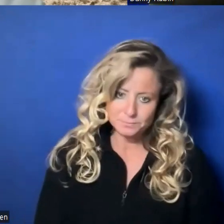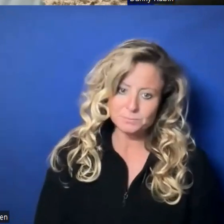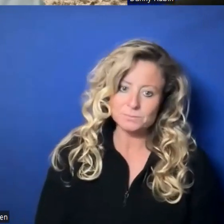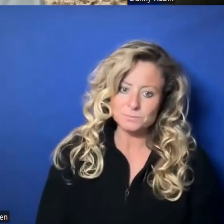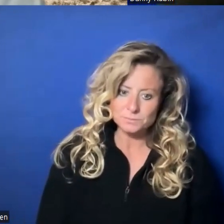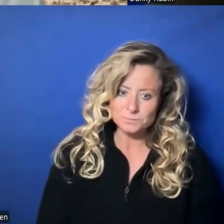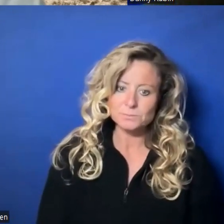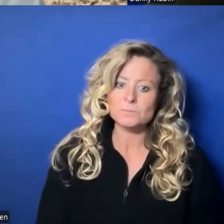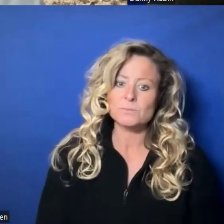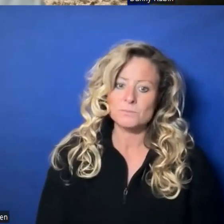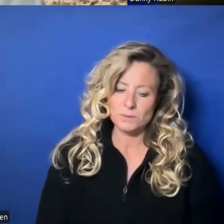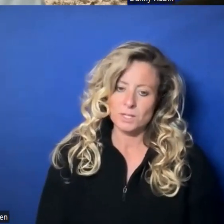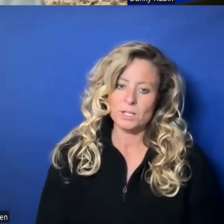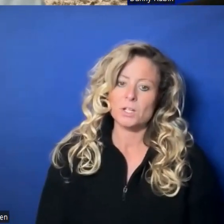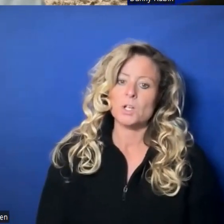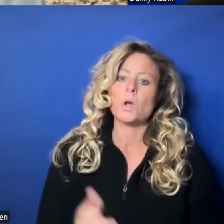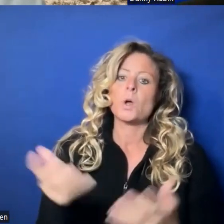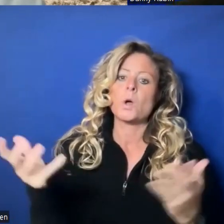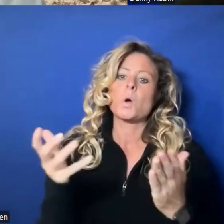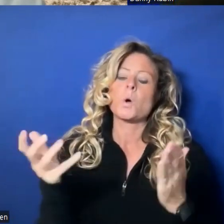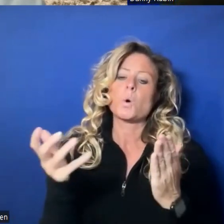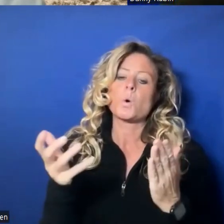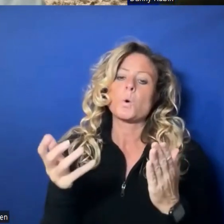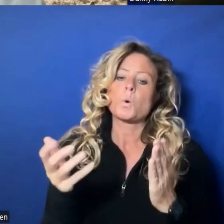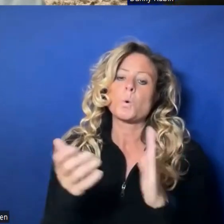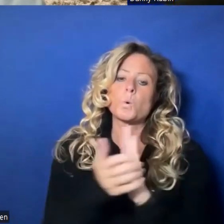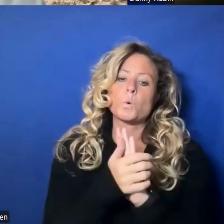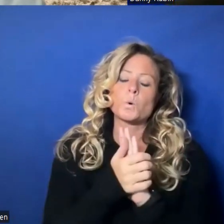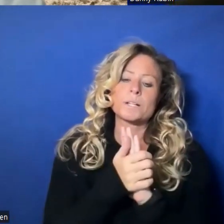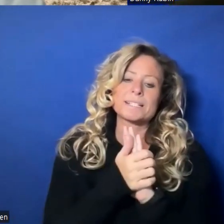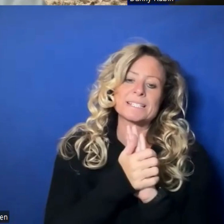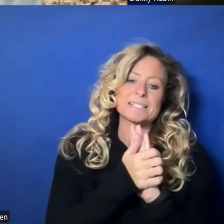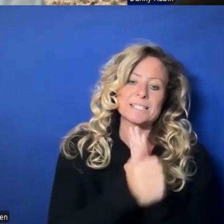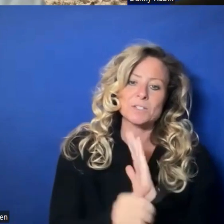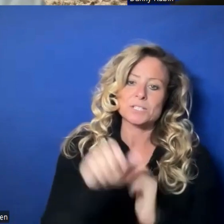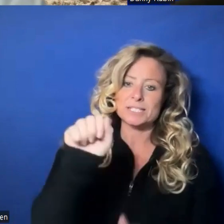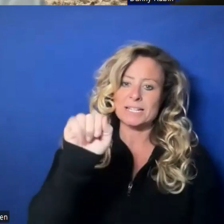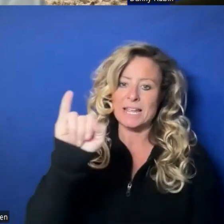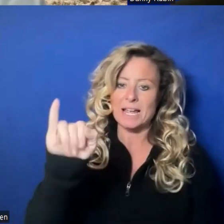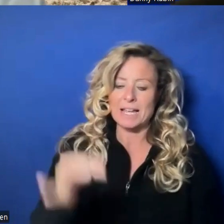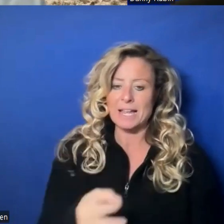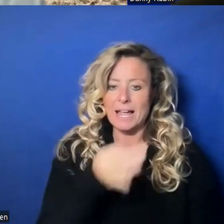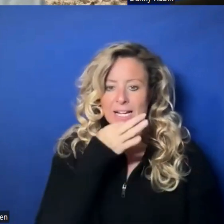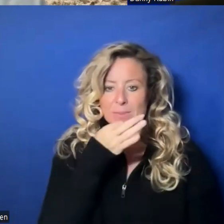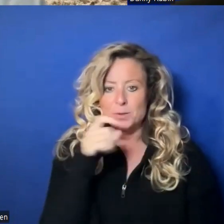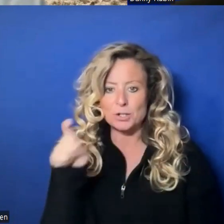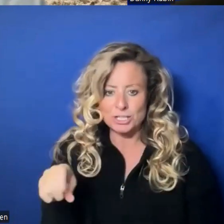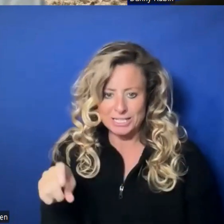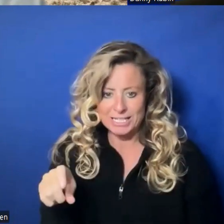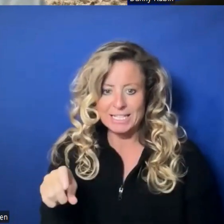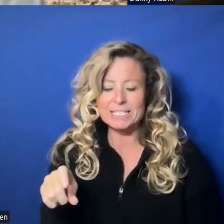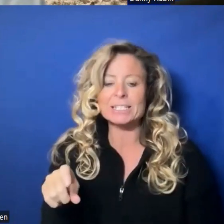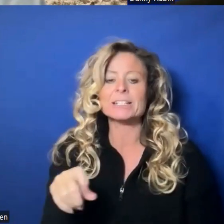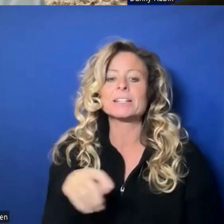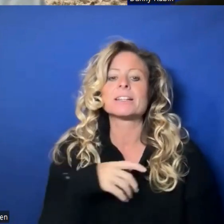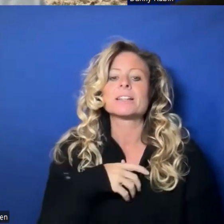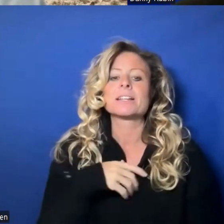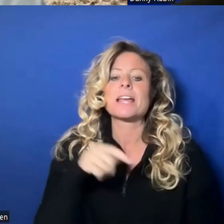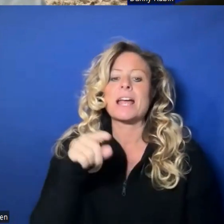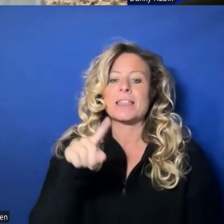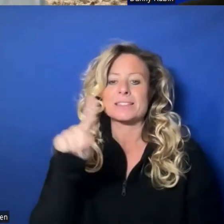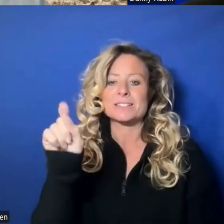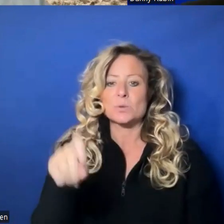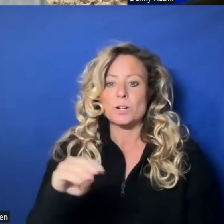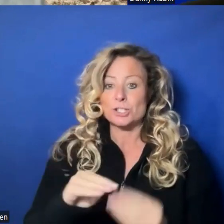are, what skills does AI expert need? And this is question number